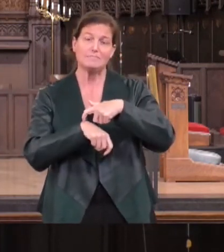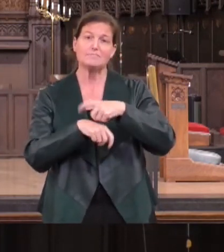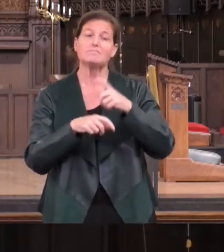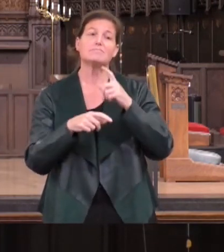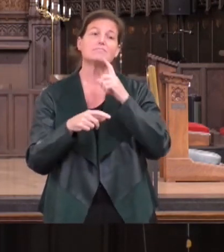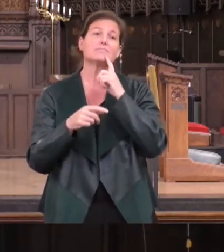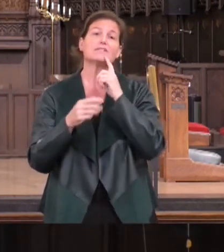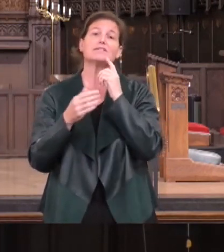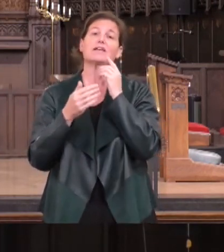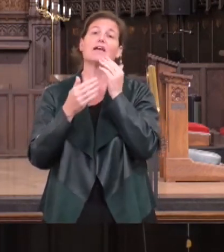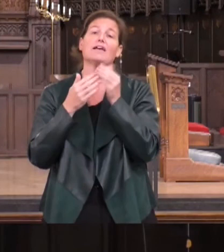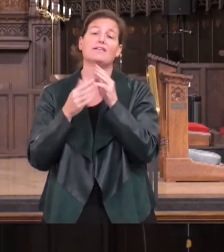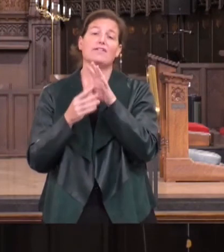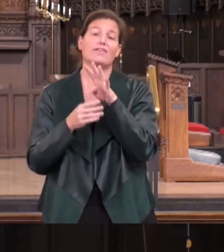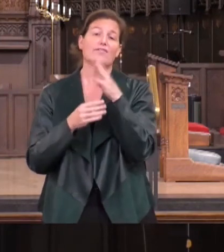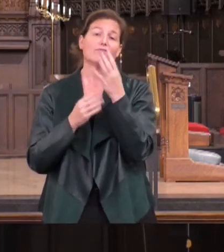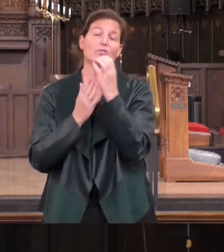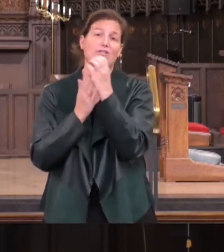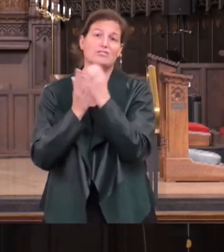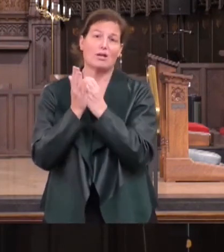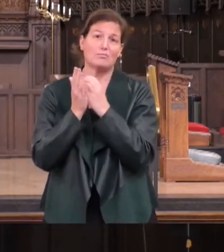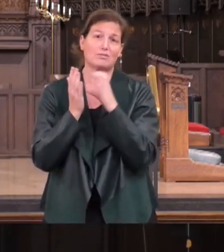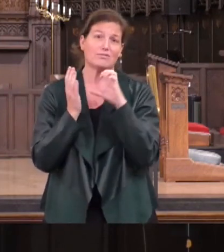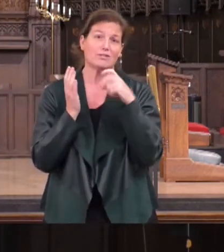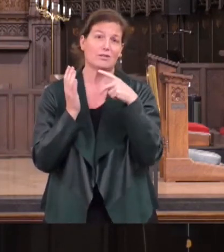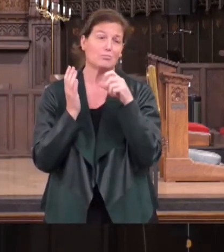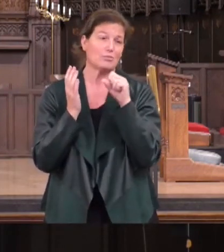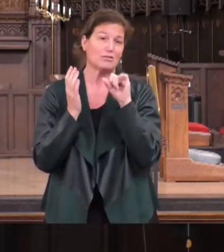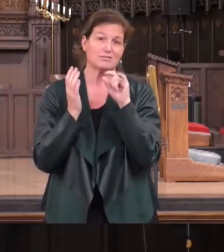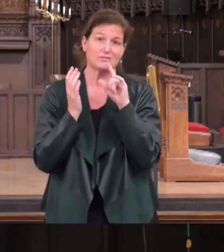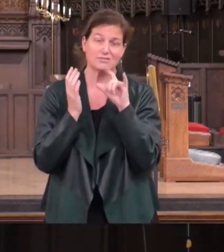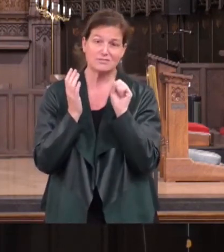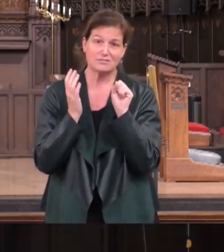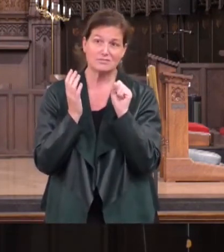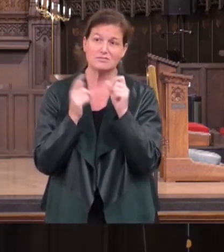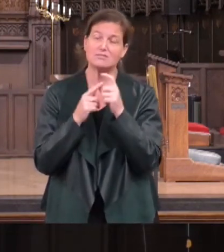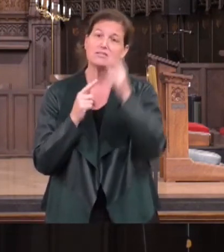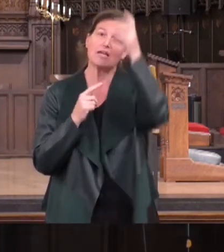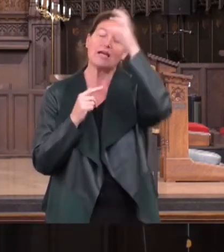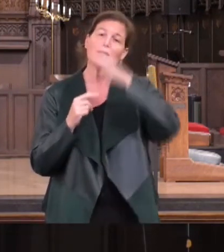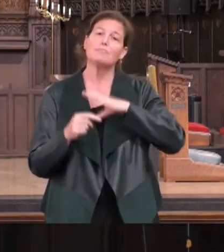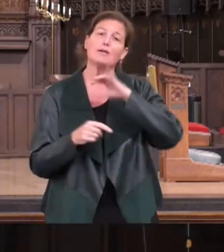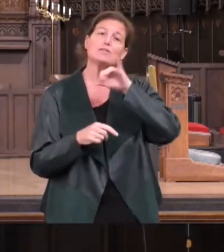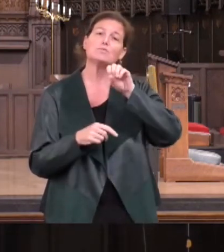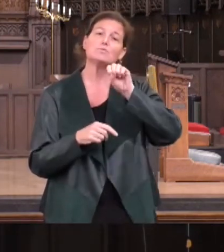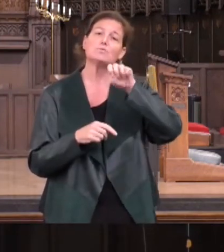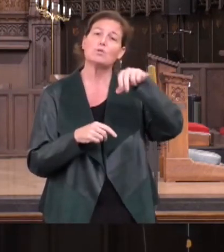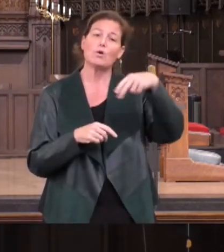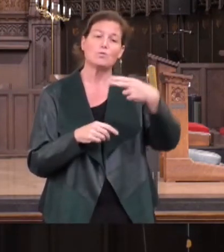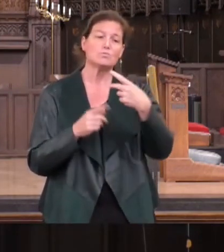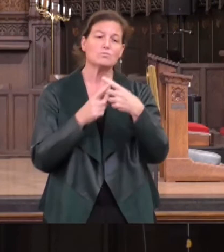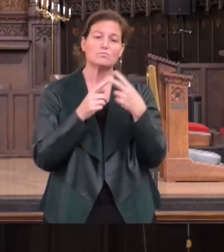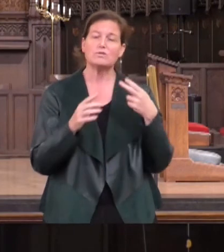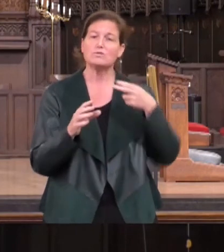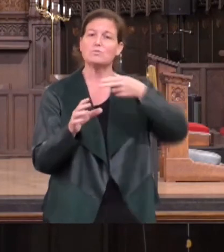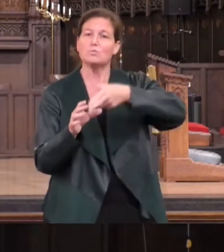of the fourth chapter of the Acts of the Apostles. A man named Joseph of Cyprus joined the